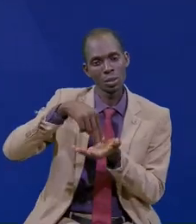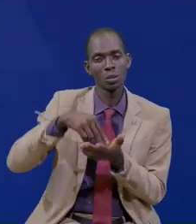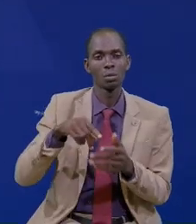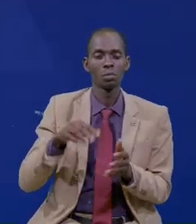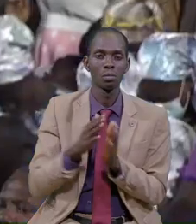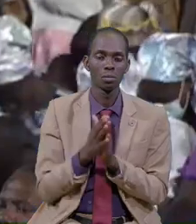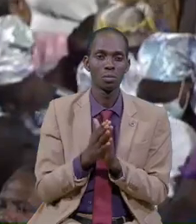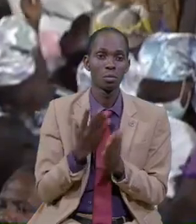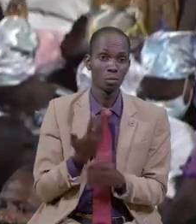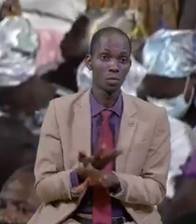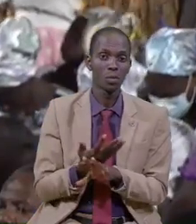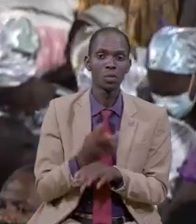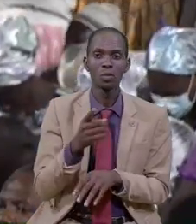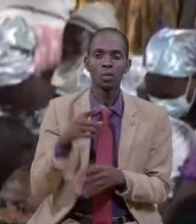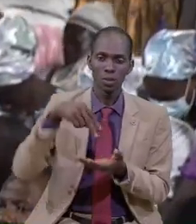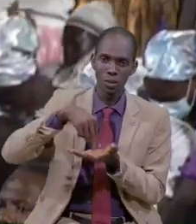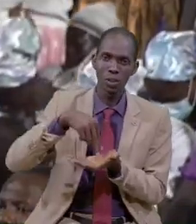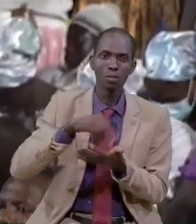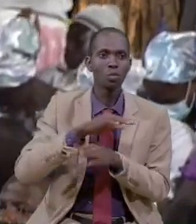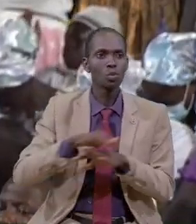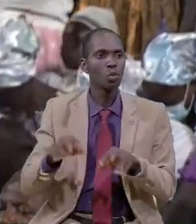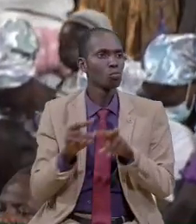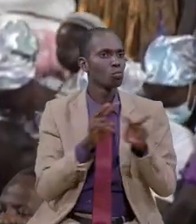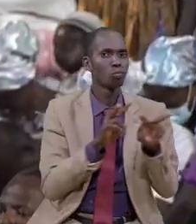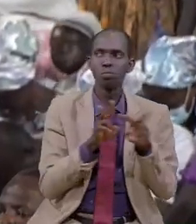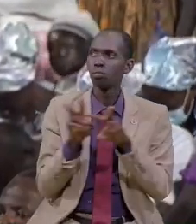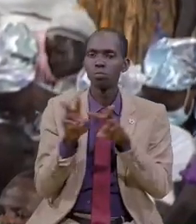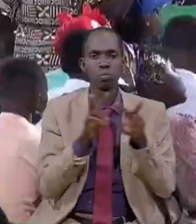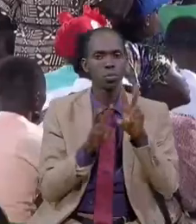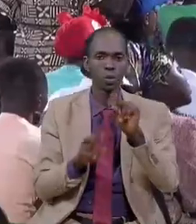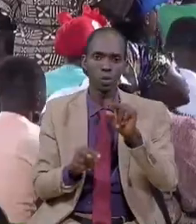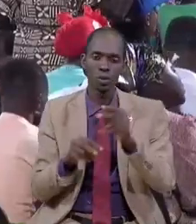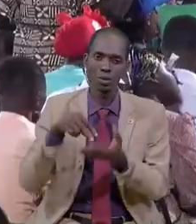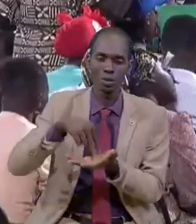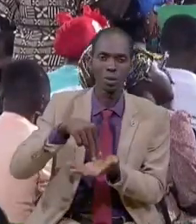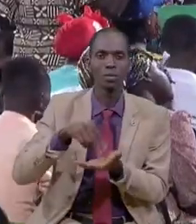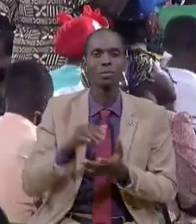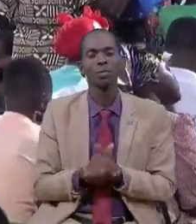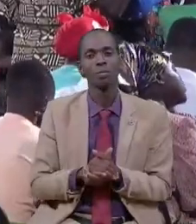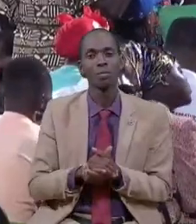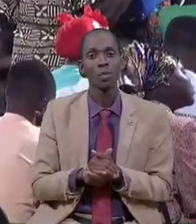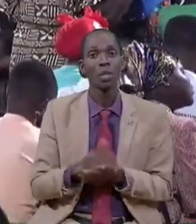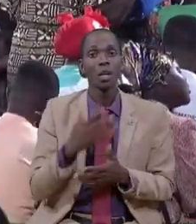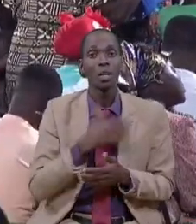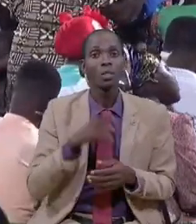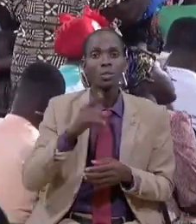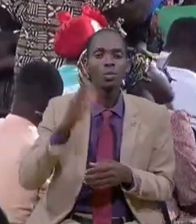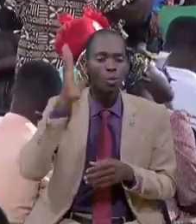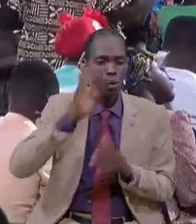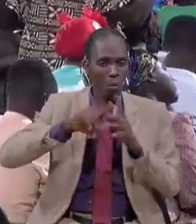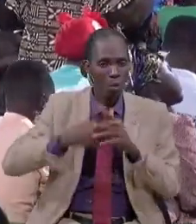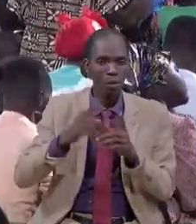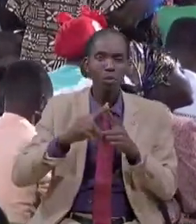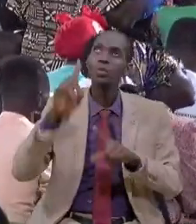look here and there, stand up. Ne regardez pas à gauche, à droite, mettez-vous debout. And then you open your mouth and ask, oh Lord, I need